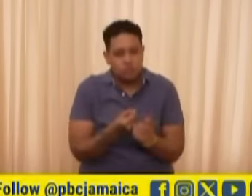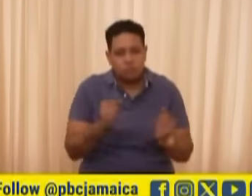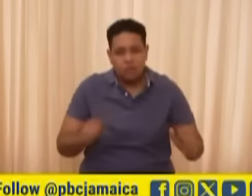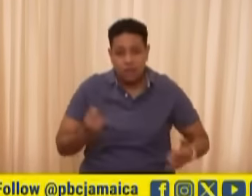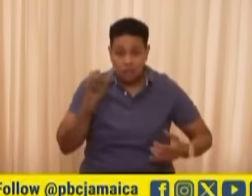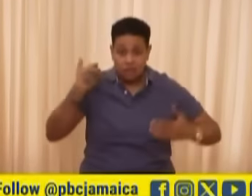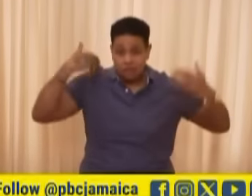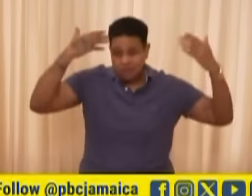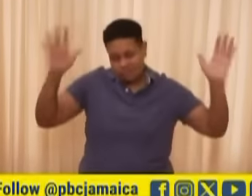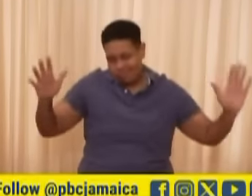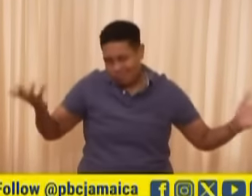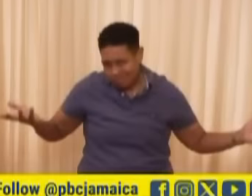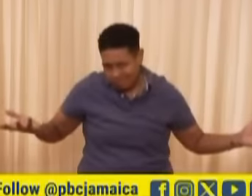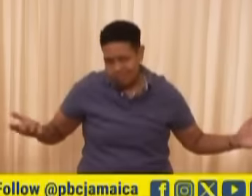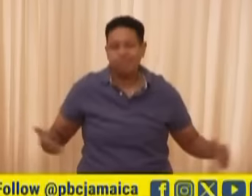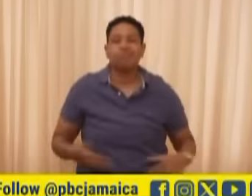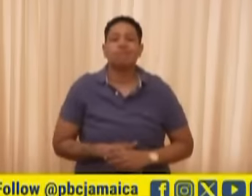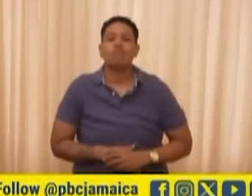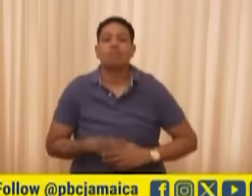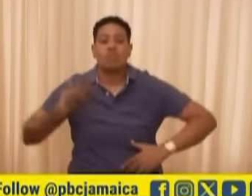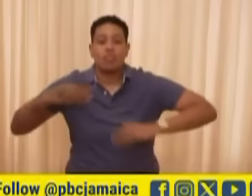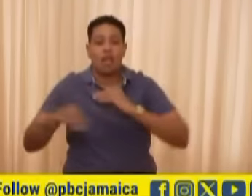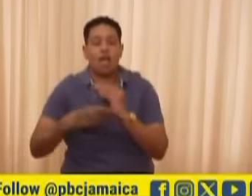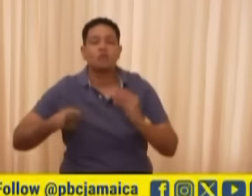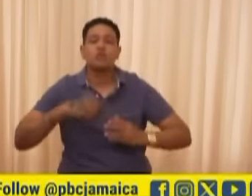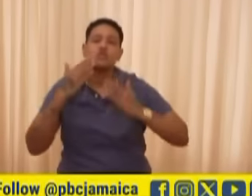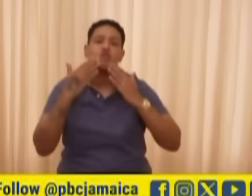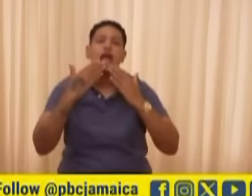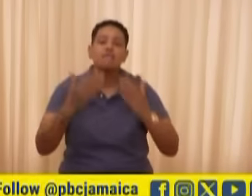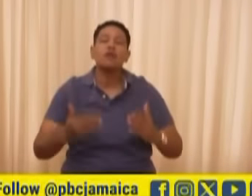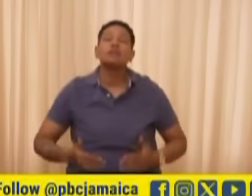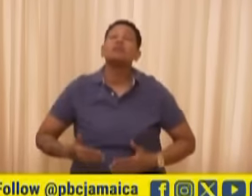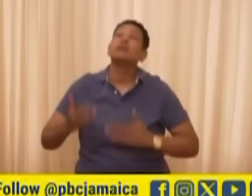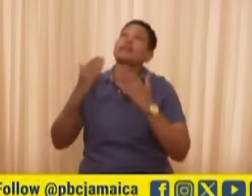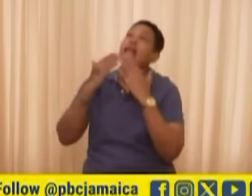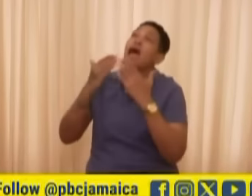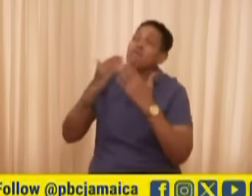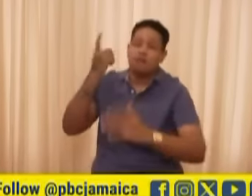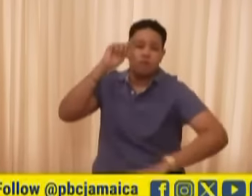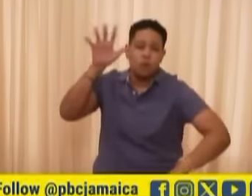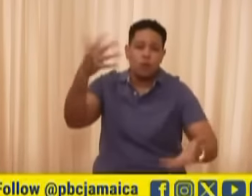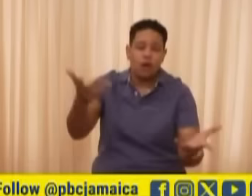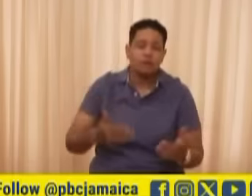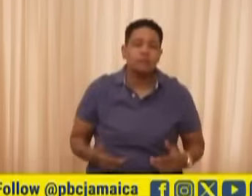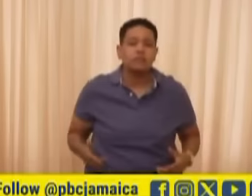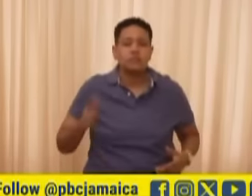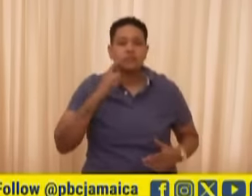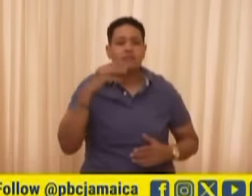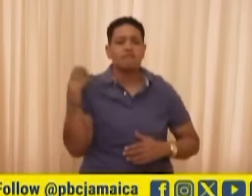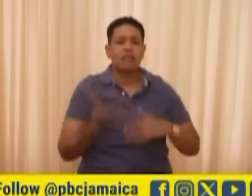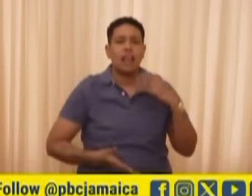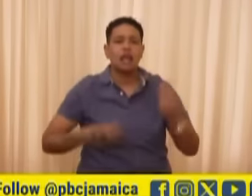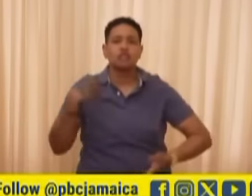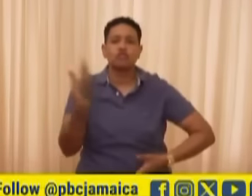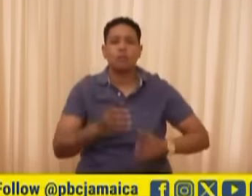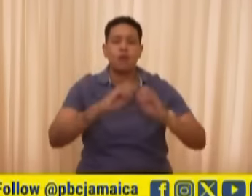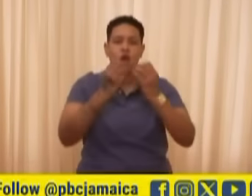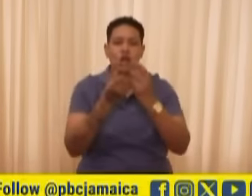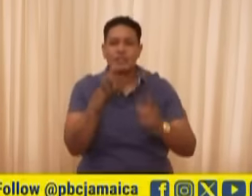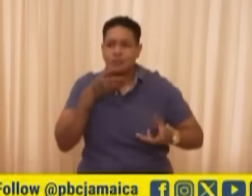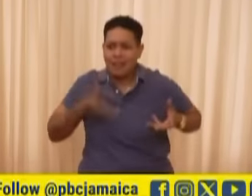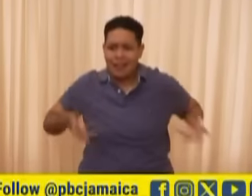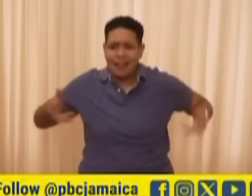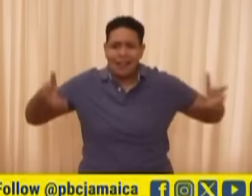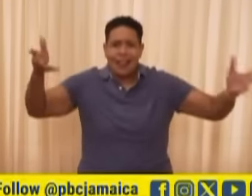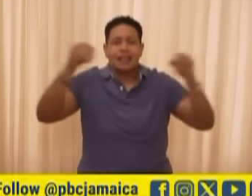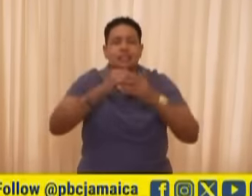we can assist. We are very grateful and very thankful for the philanthropic organizations that